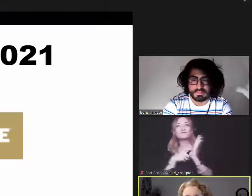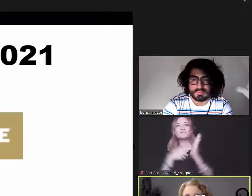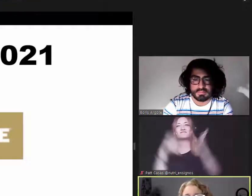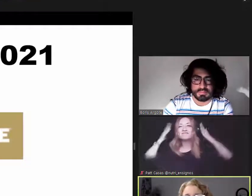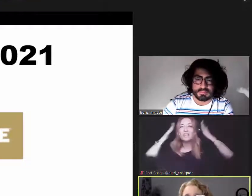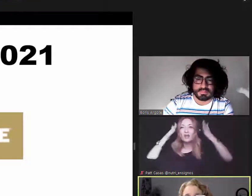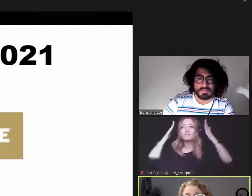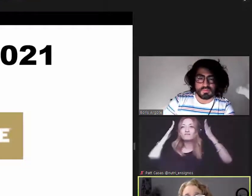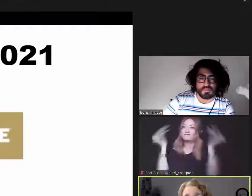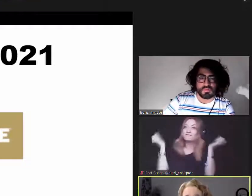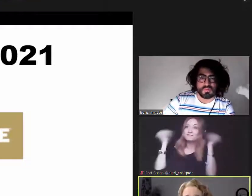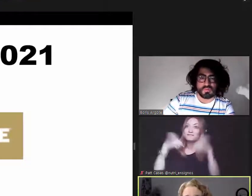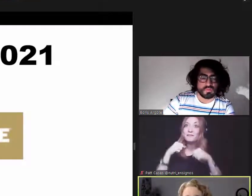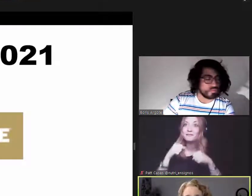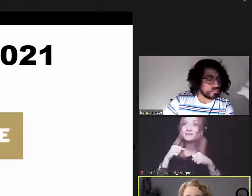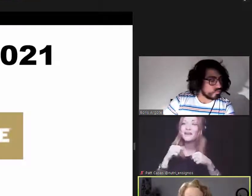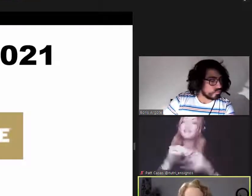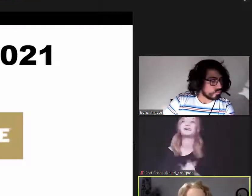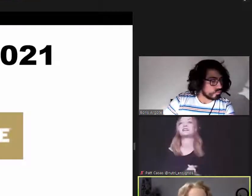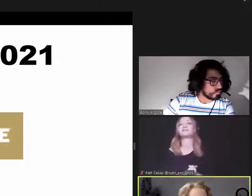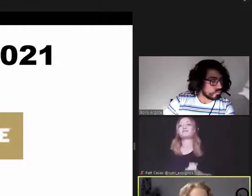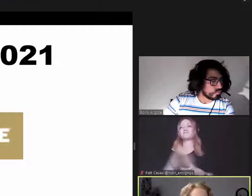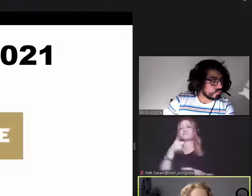this 100%.